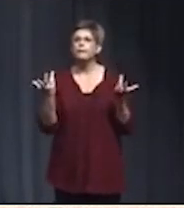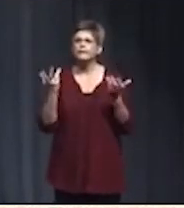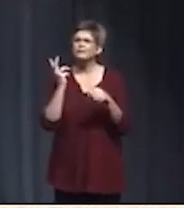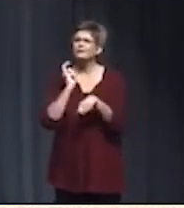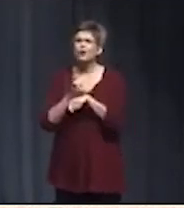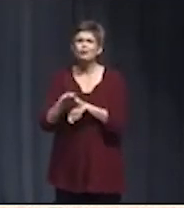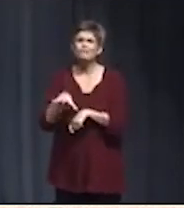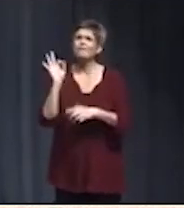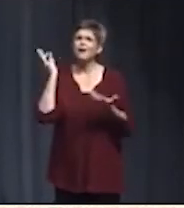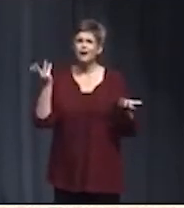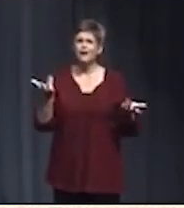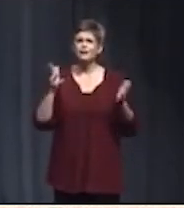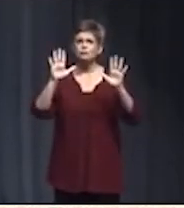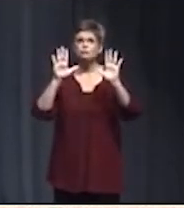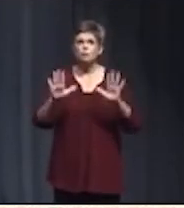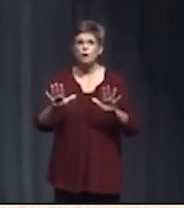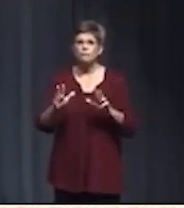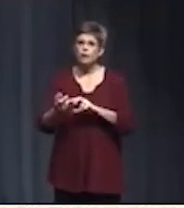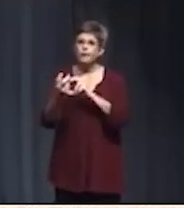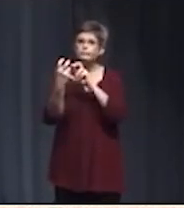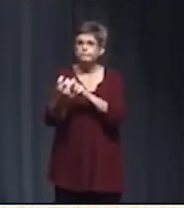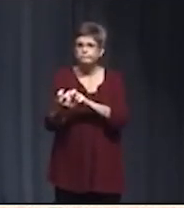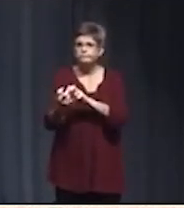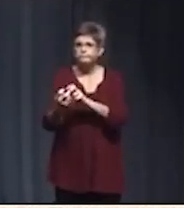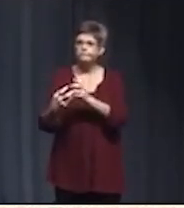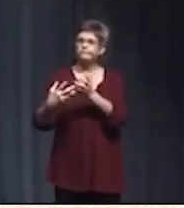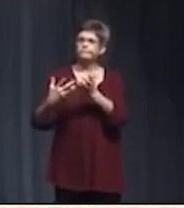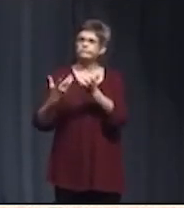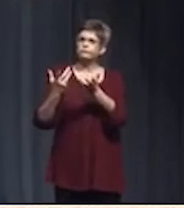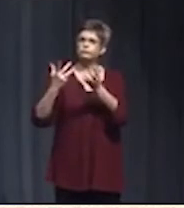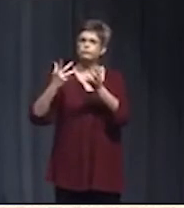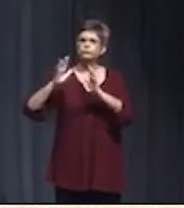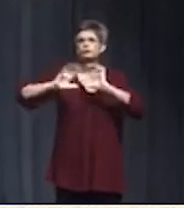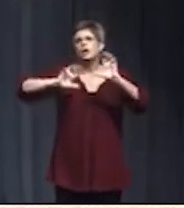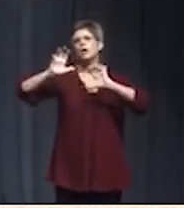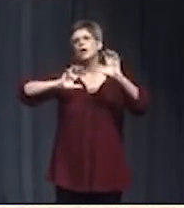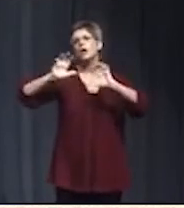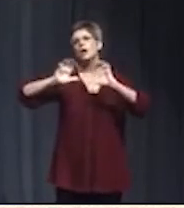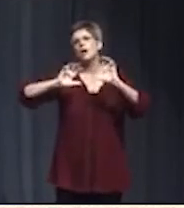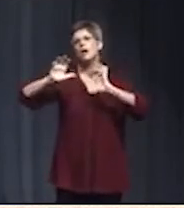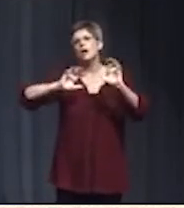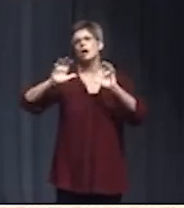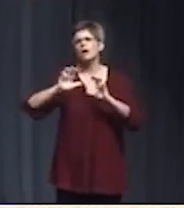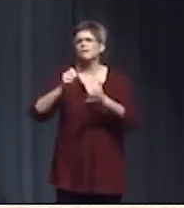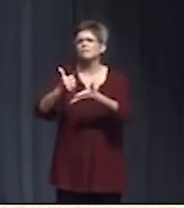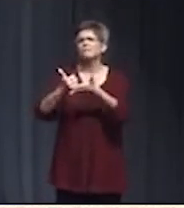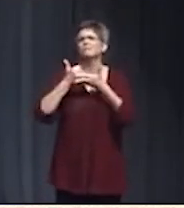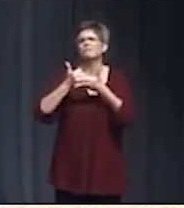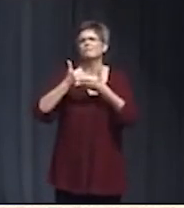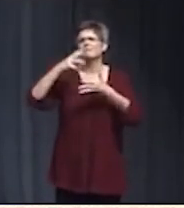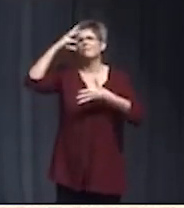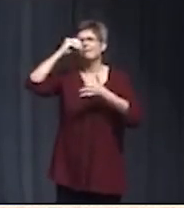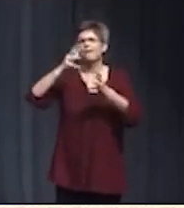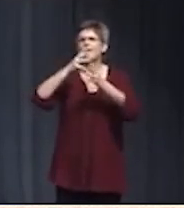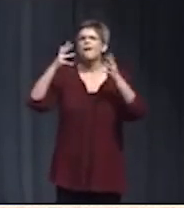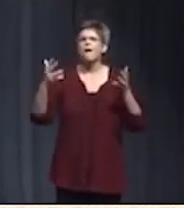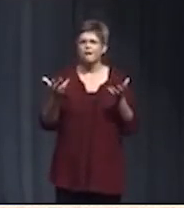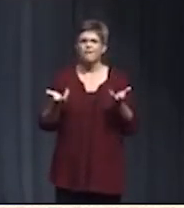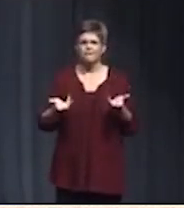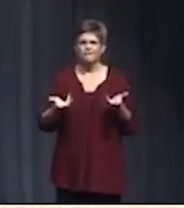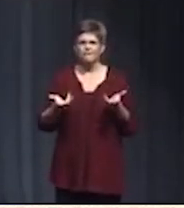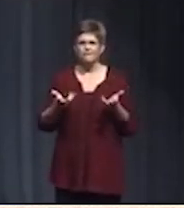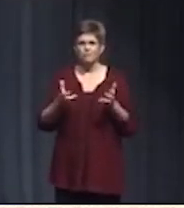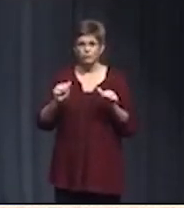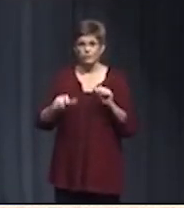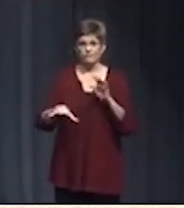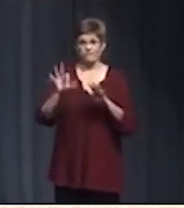very wonderful to be able to do that on occasion. It means a lot to us guys, if you can find that kind of situation and get